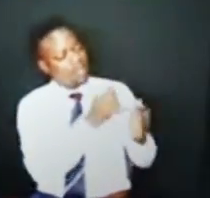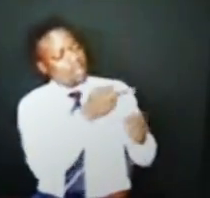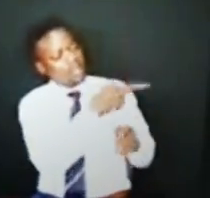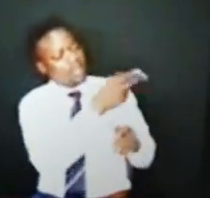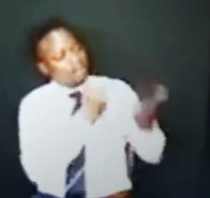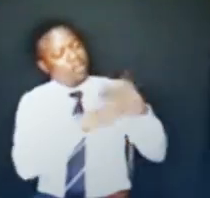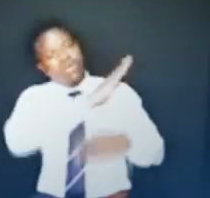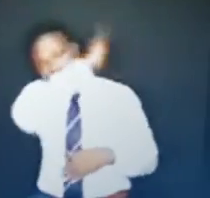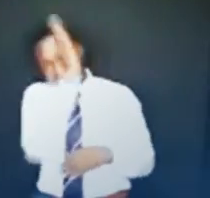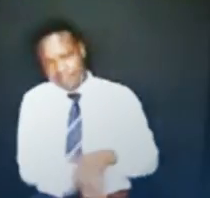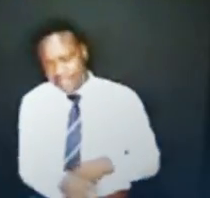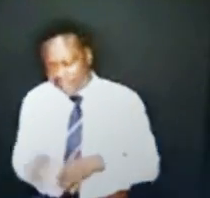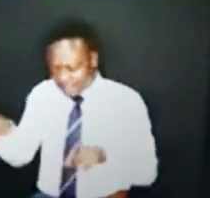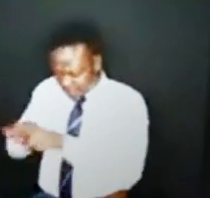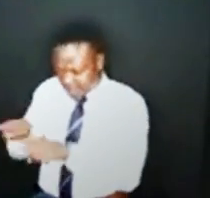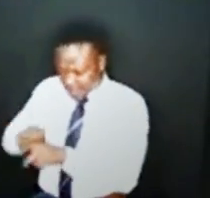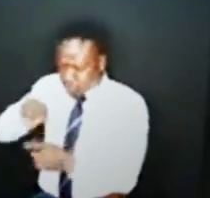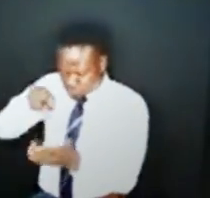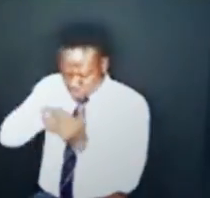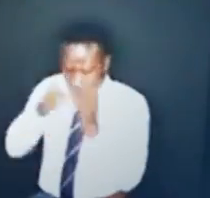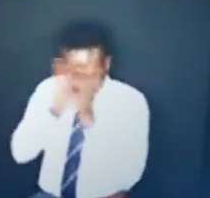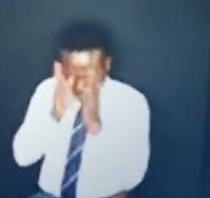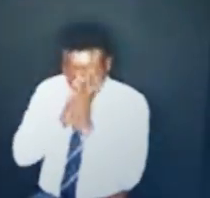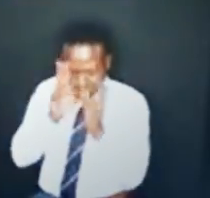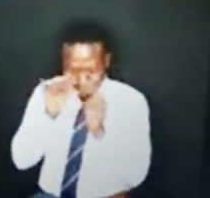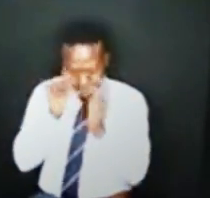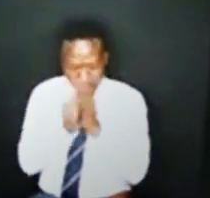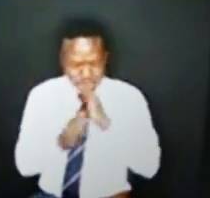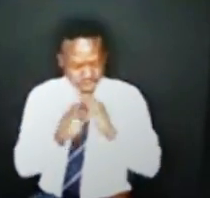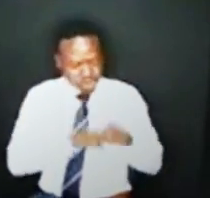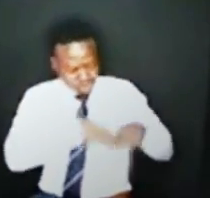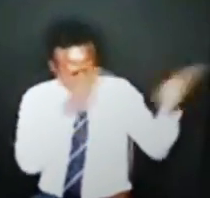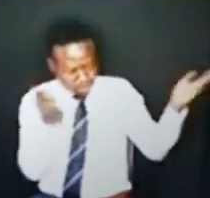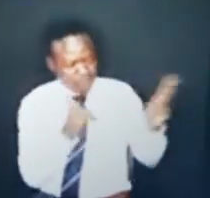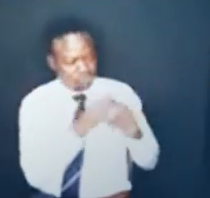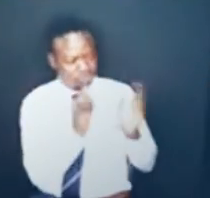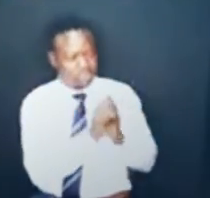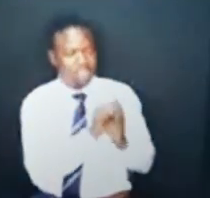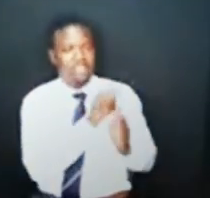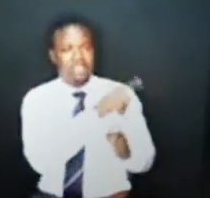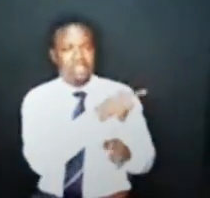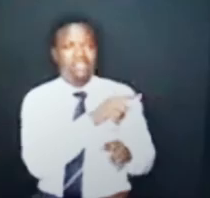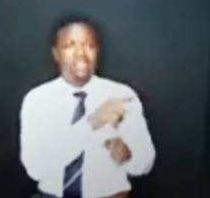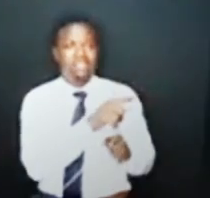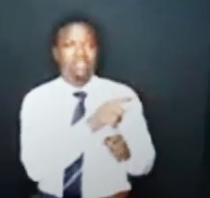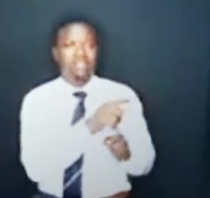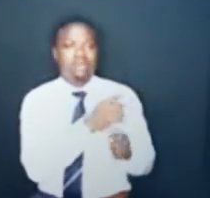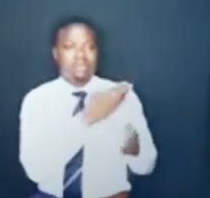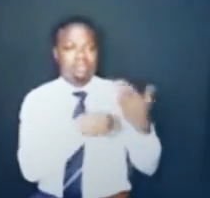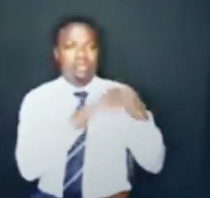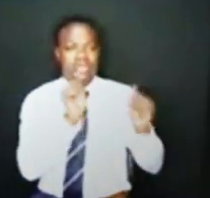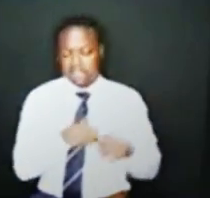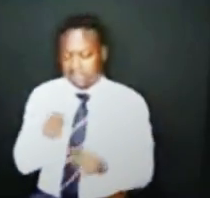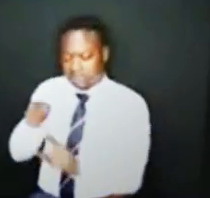she started weeping. No, are you there?